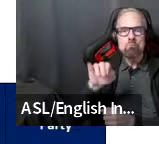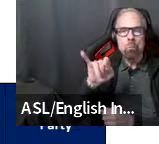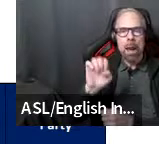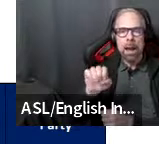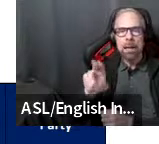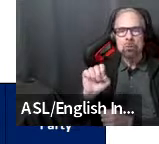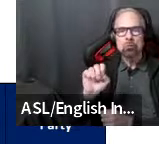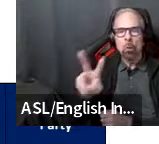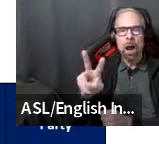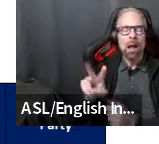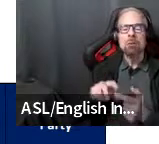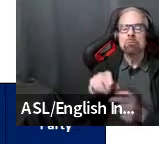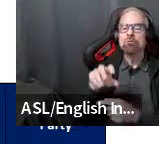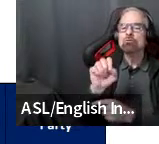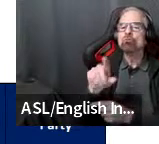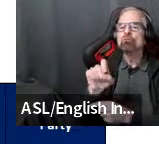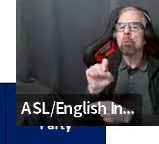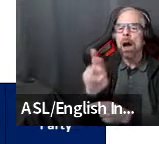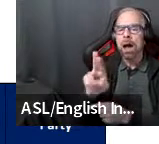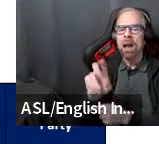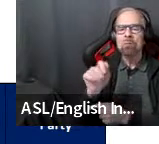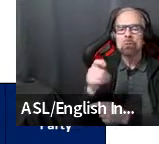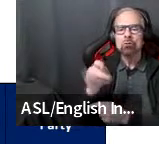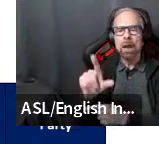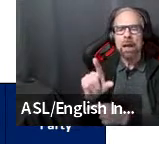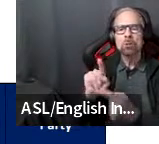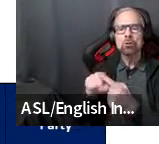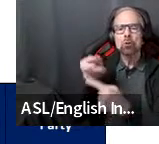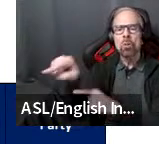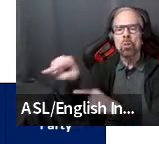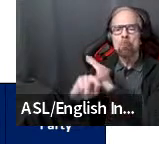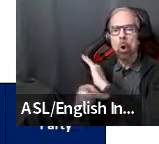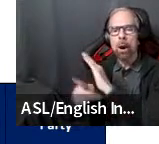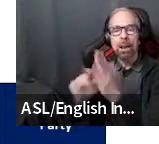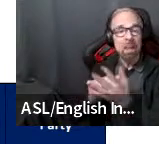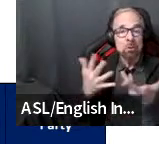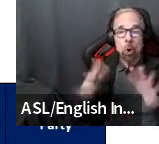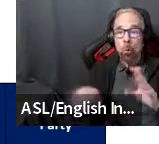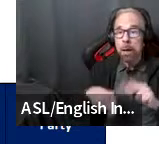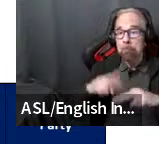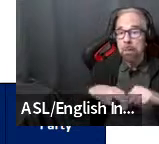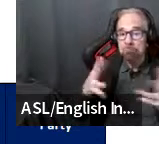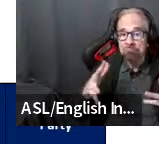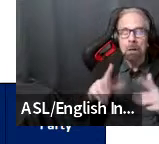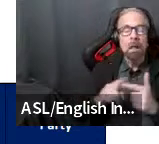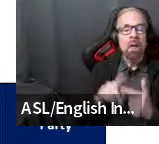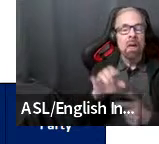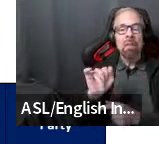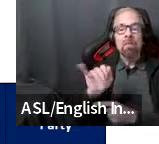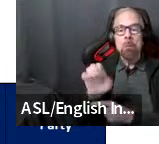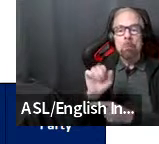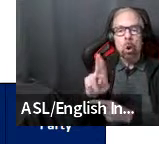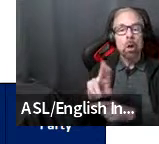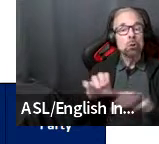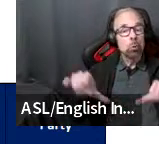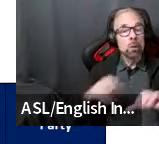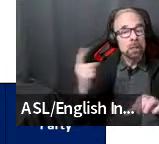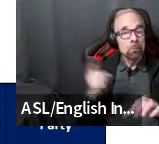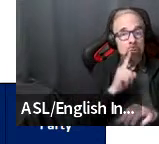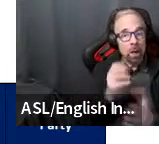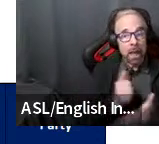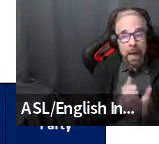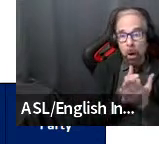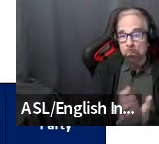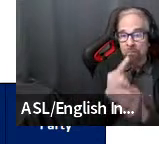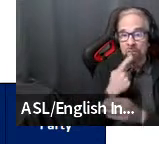Kelly Point Park. And that part of the trail is already built too. So the IBR is doing actually something pretty helpful to the 40-mile loop,